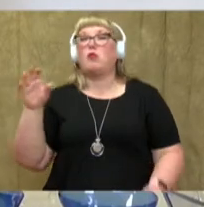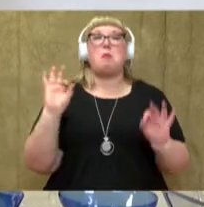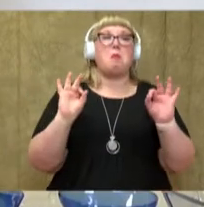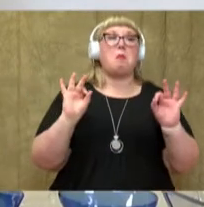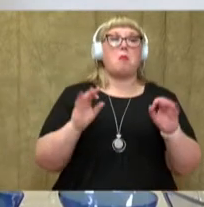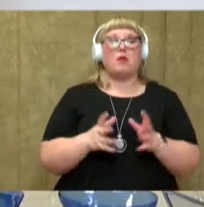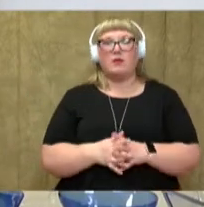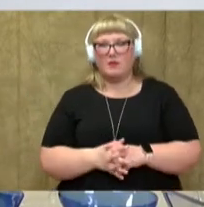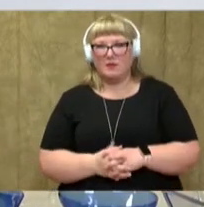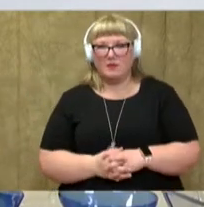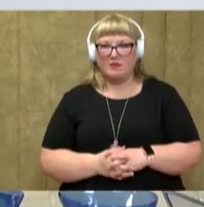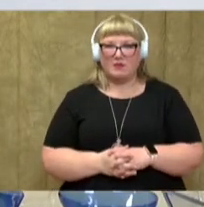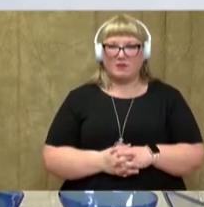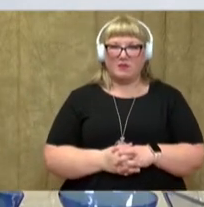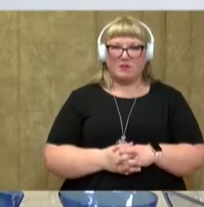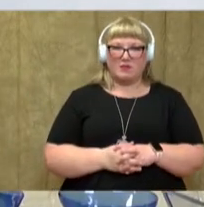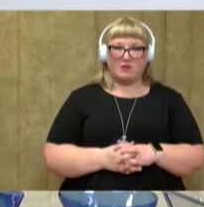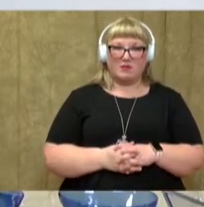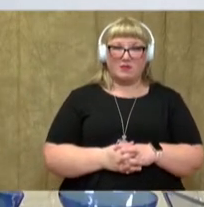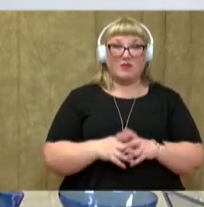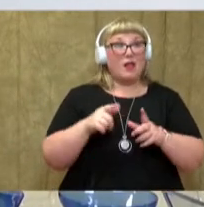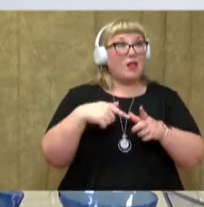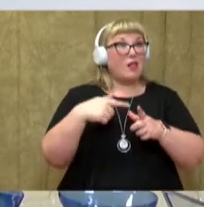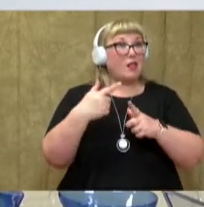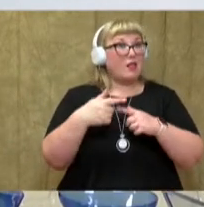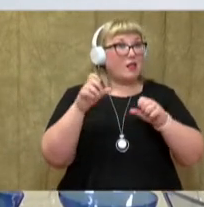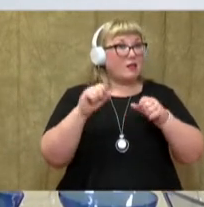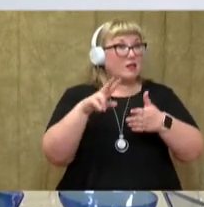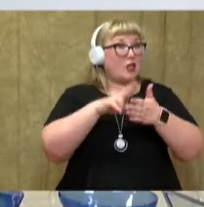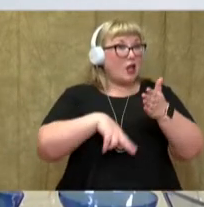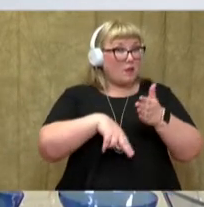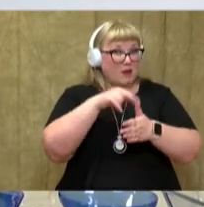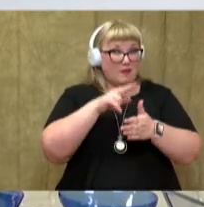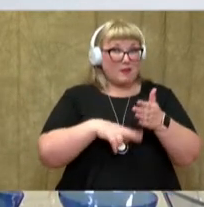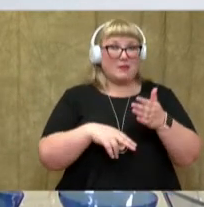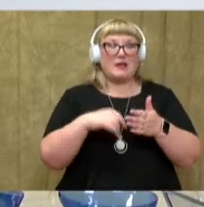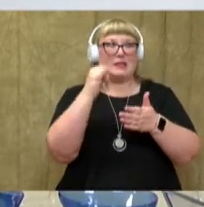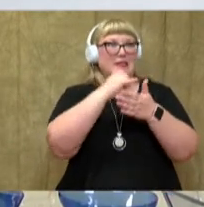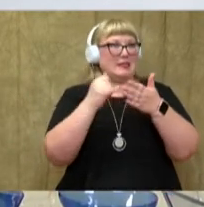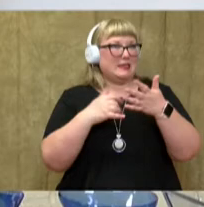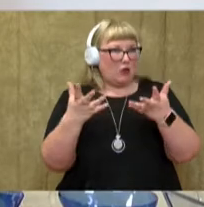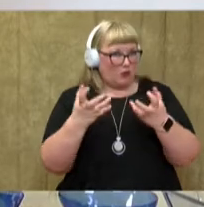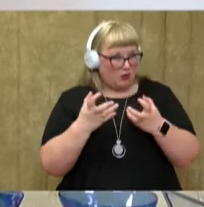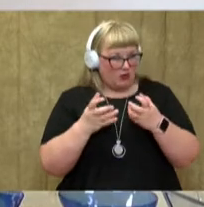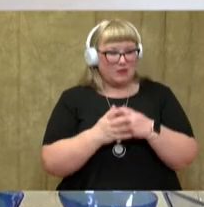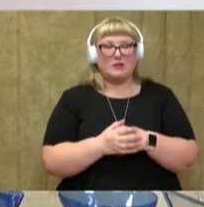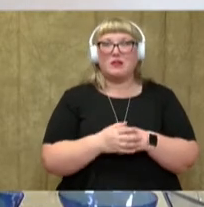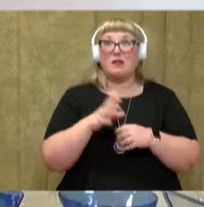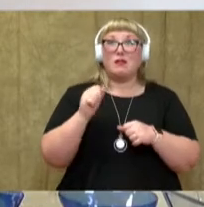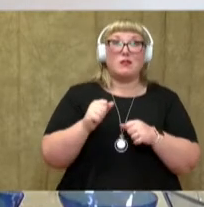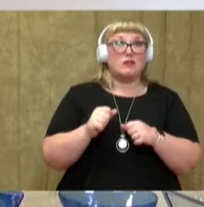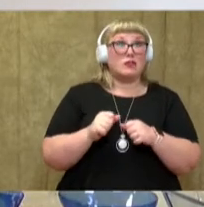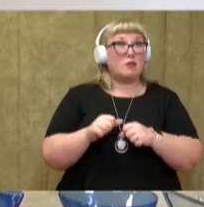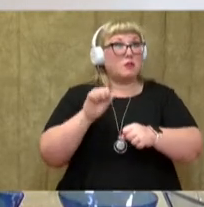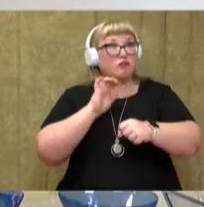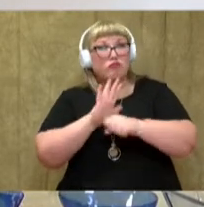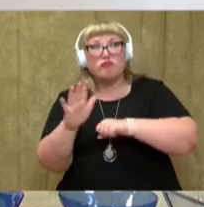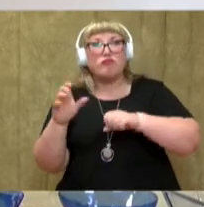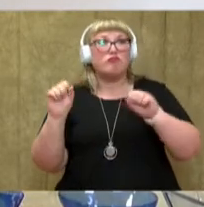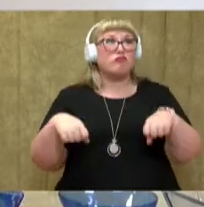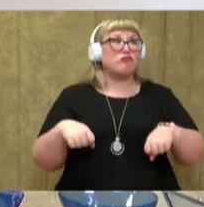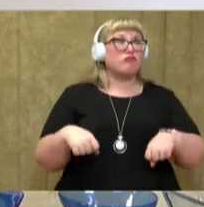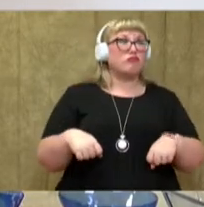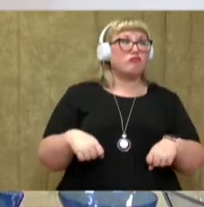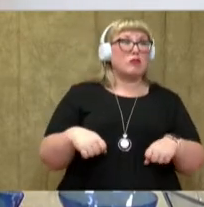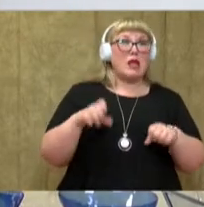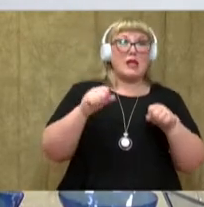other. And then I can paint any kind of design that I want. I could make it solid if I wanted to.